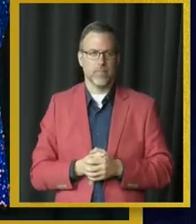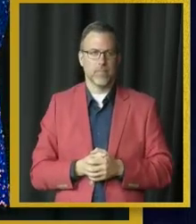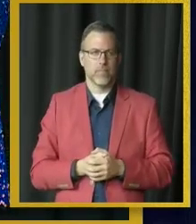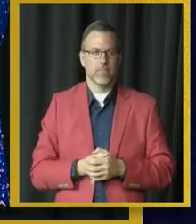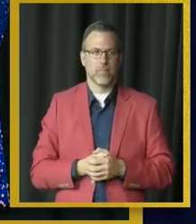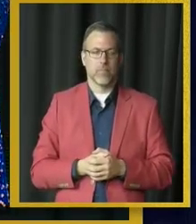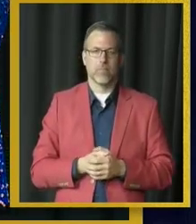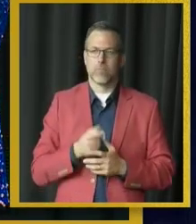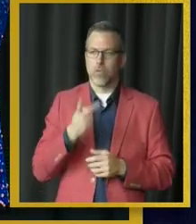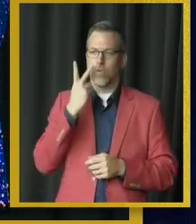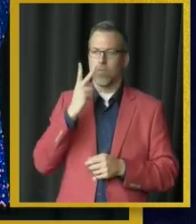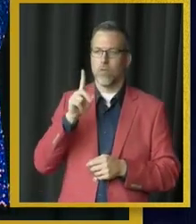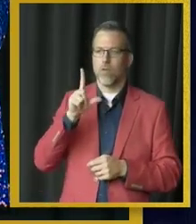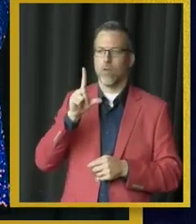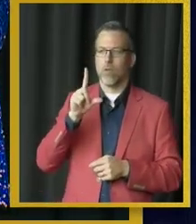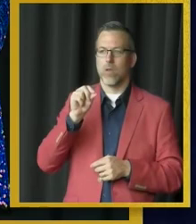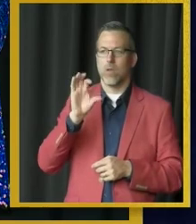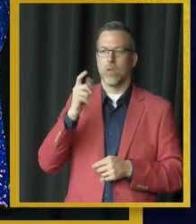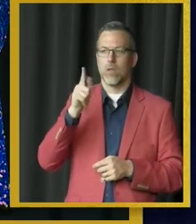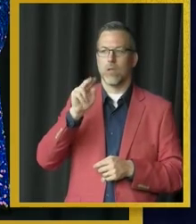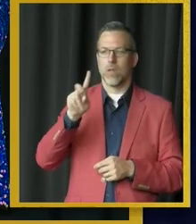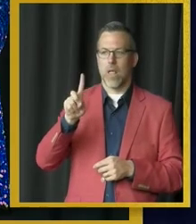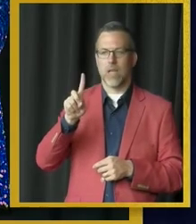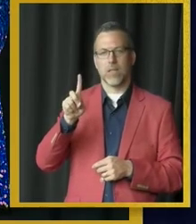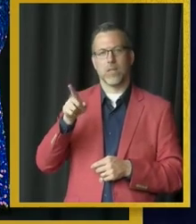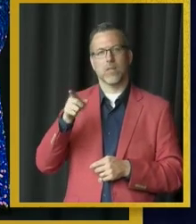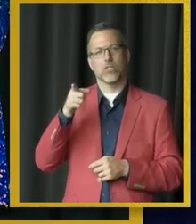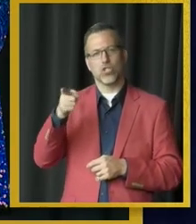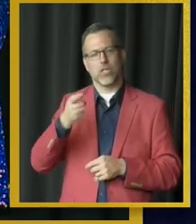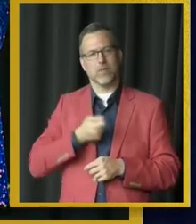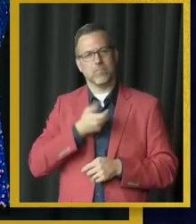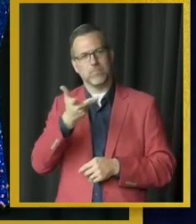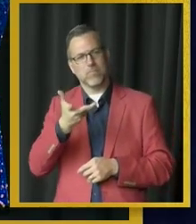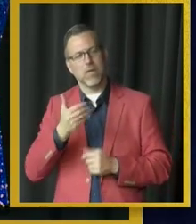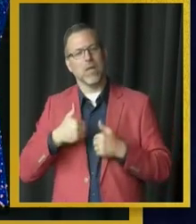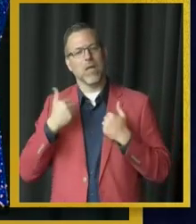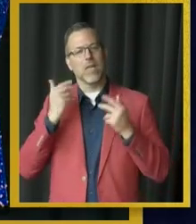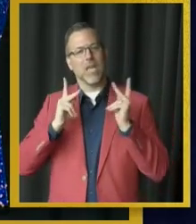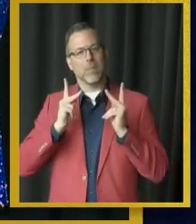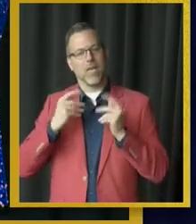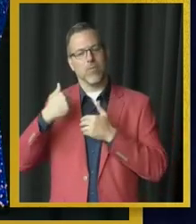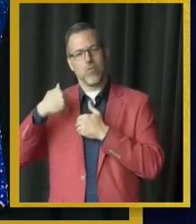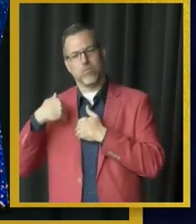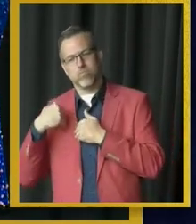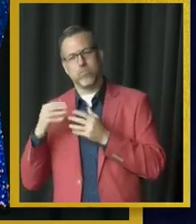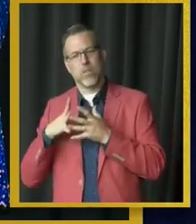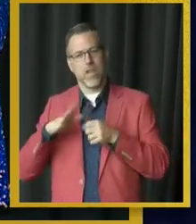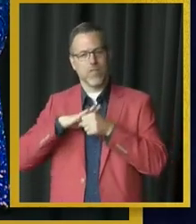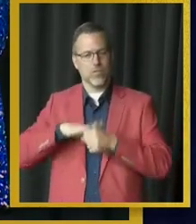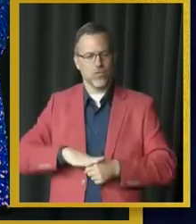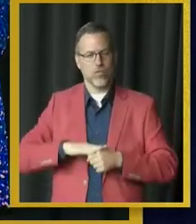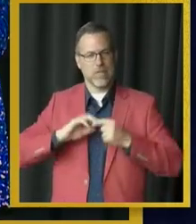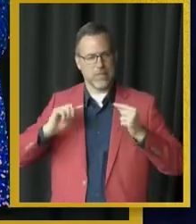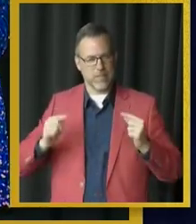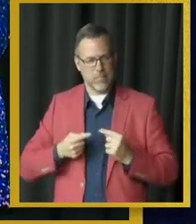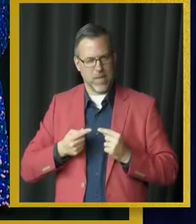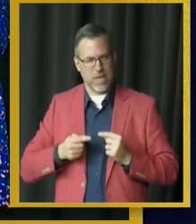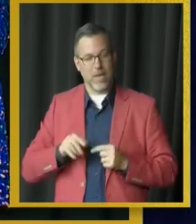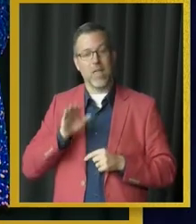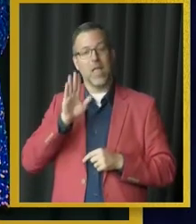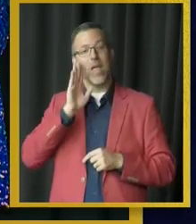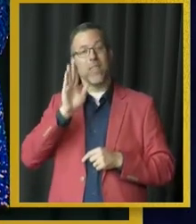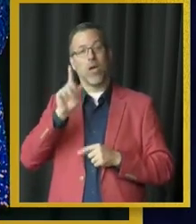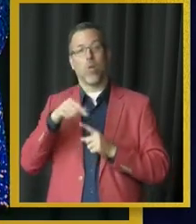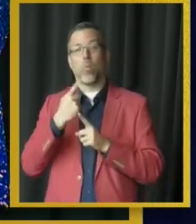As you heard Lachlan share, our young people are carrying an incredible amount of stress and pain, and that will only have